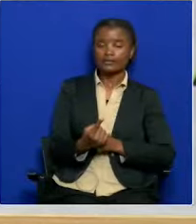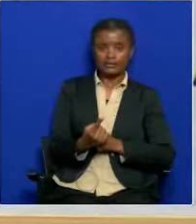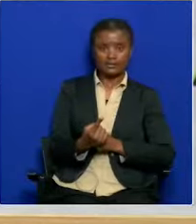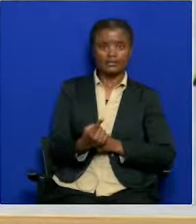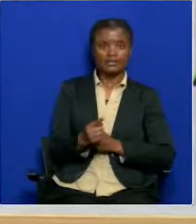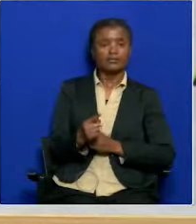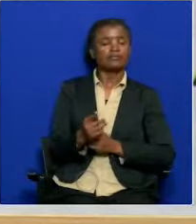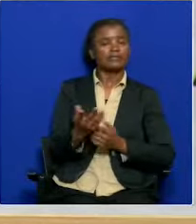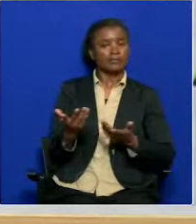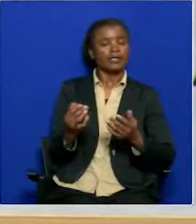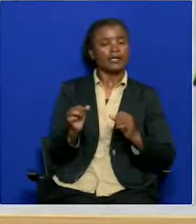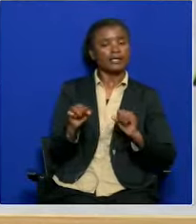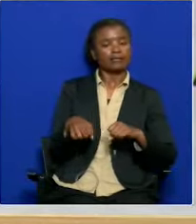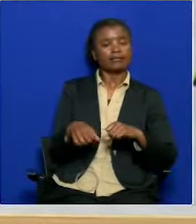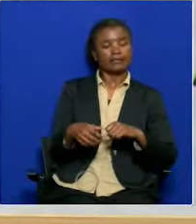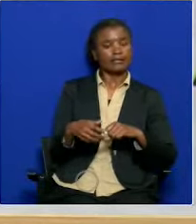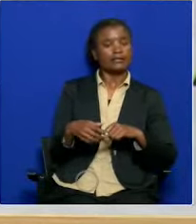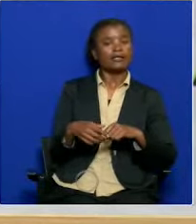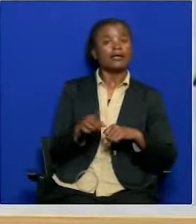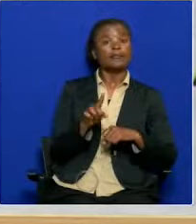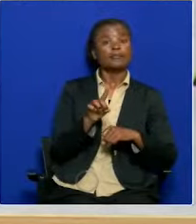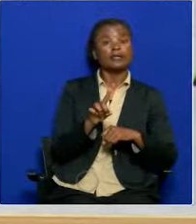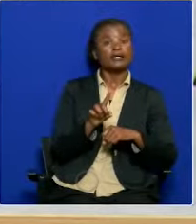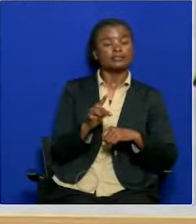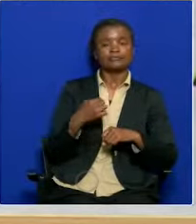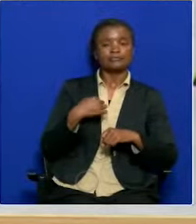Yes. But I was not even